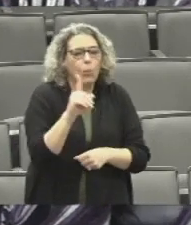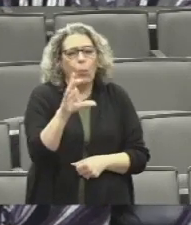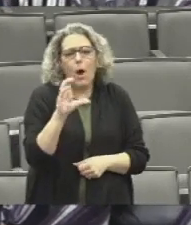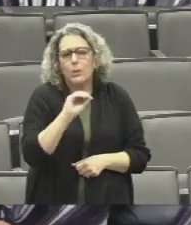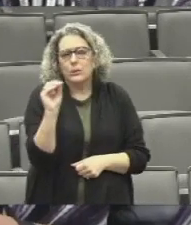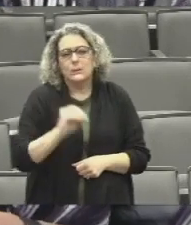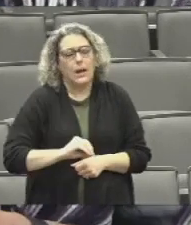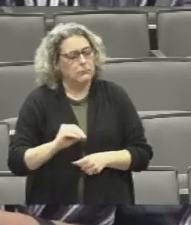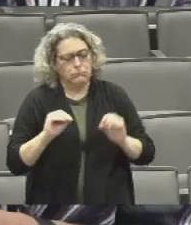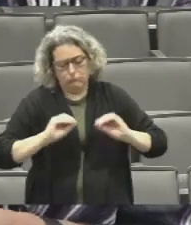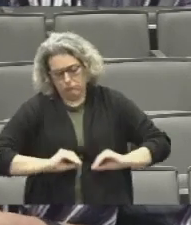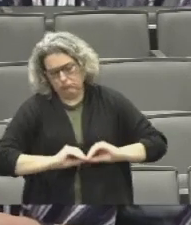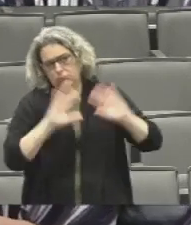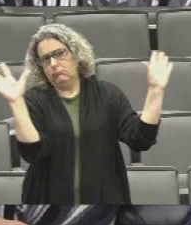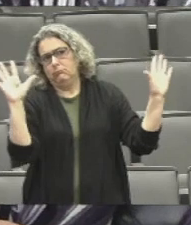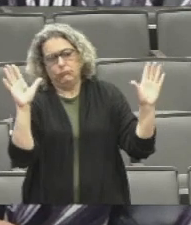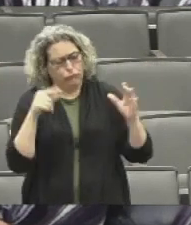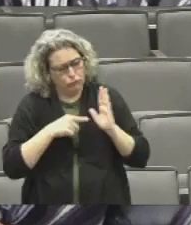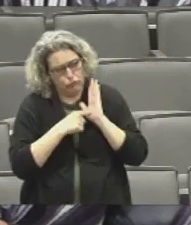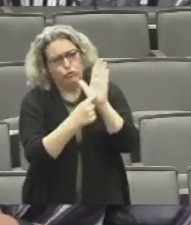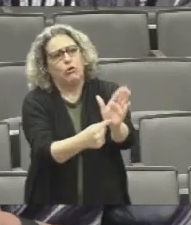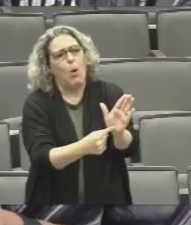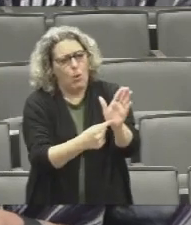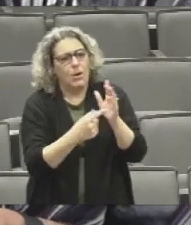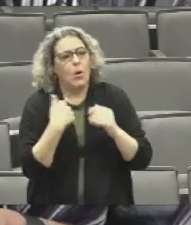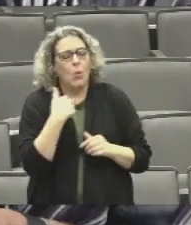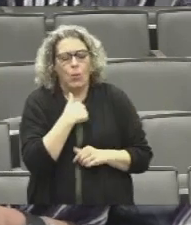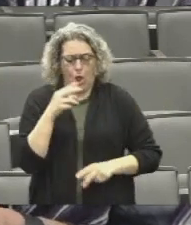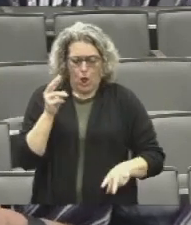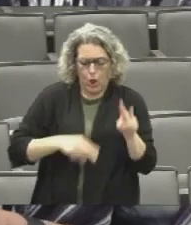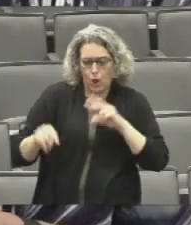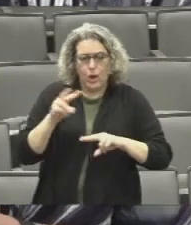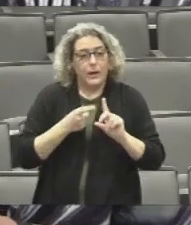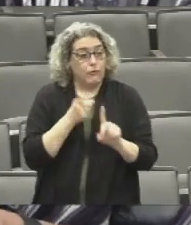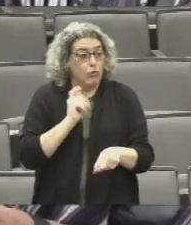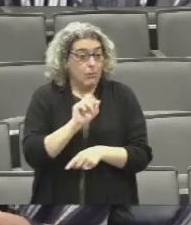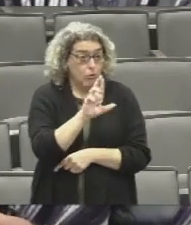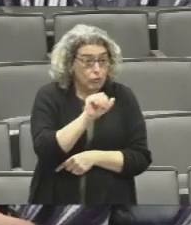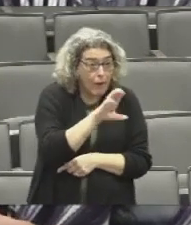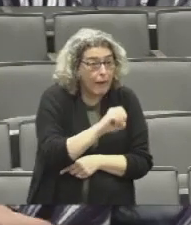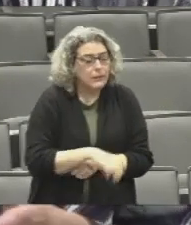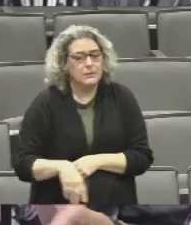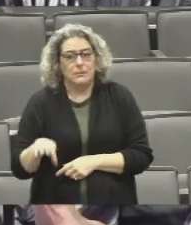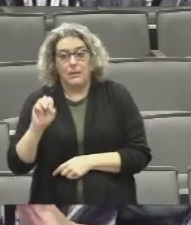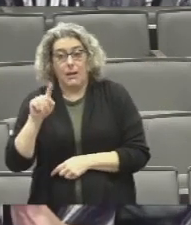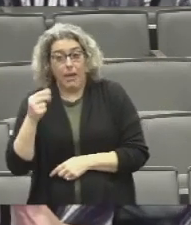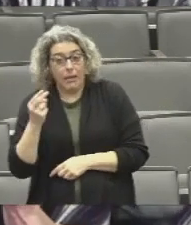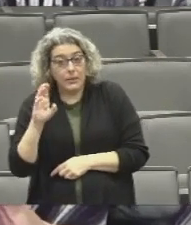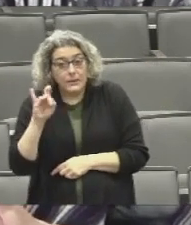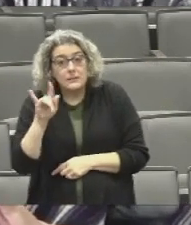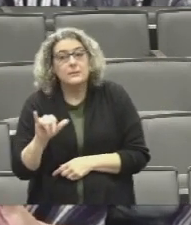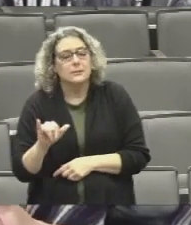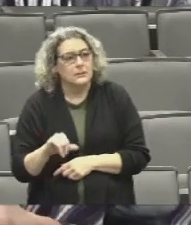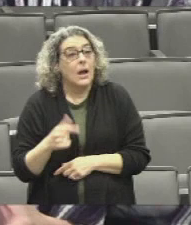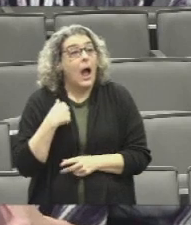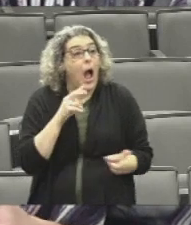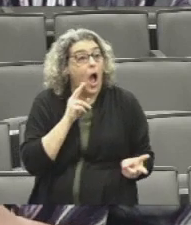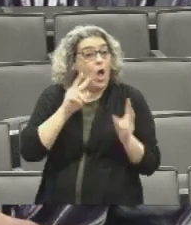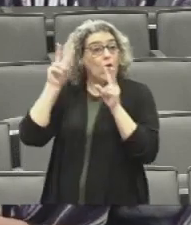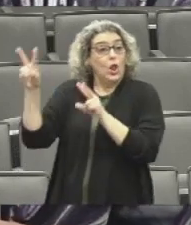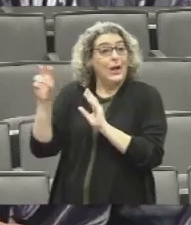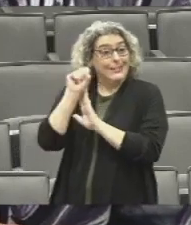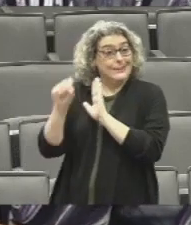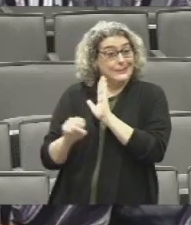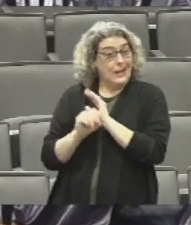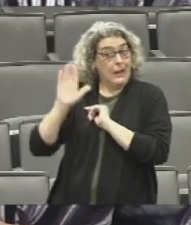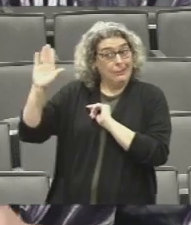to really look at the data from a race ethnicity standpoint, and what I see even on the state data